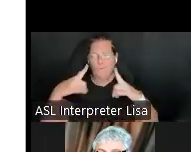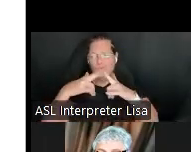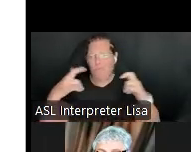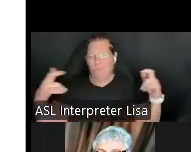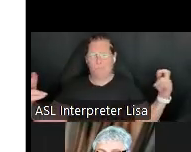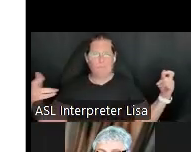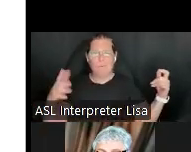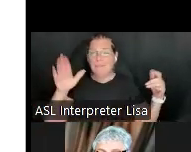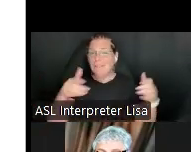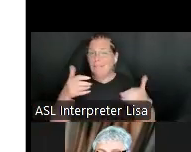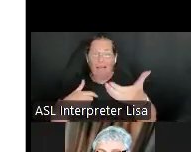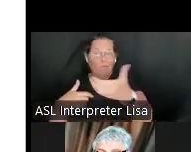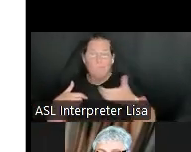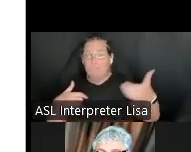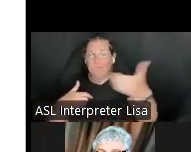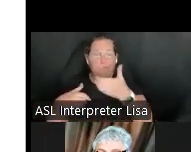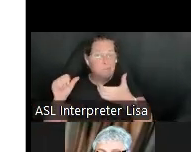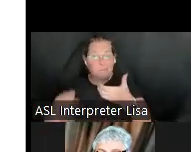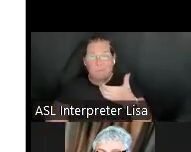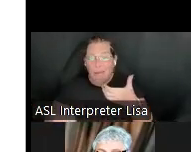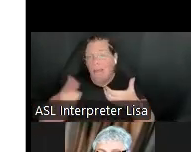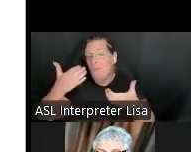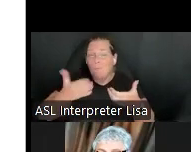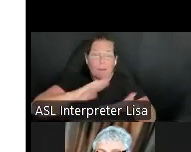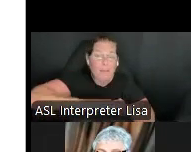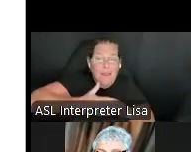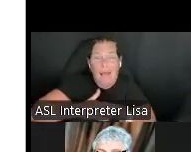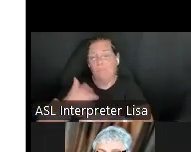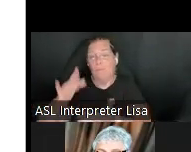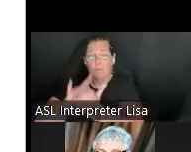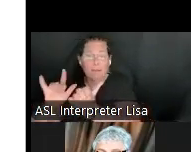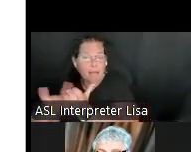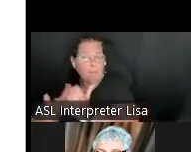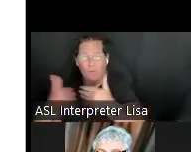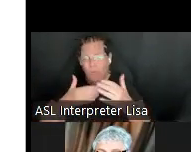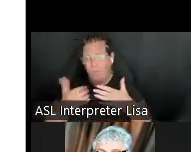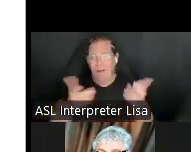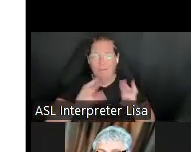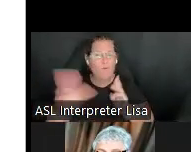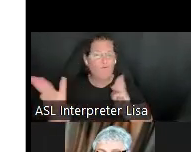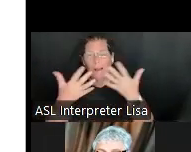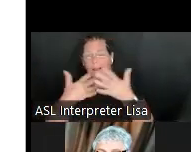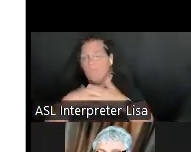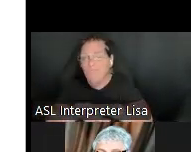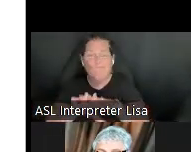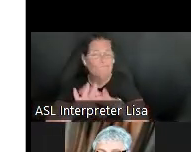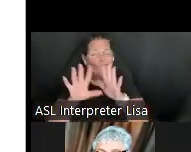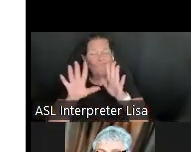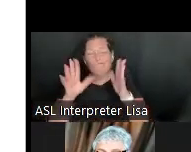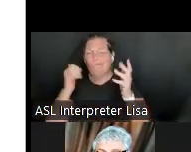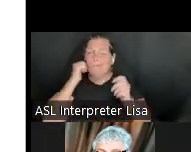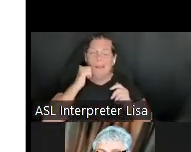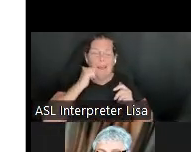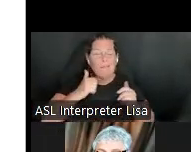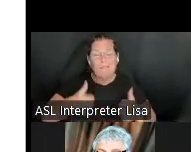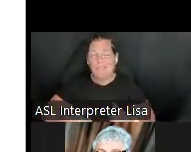somebody's phone or laptop or tablet, designed to integrate effortlessly into